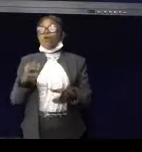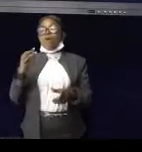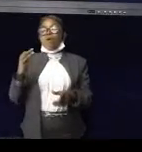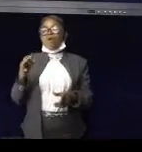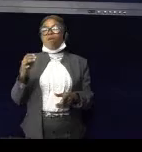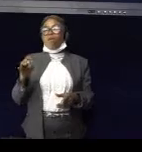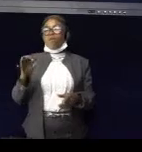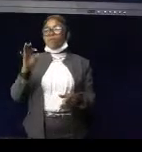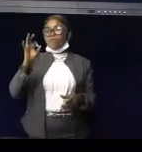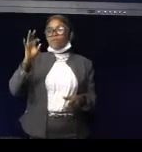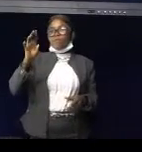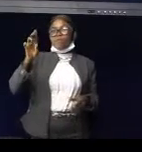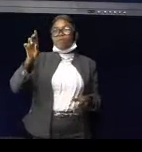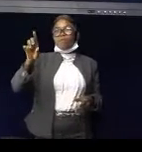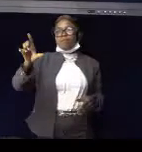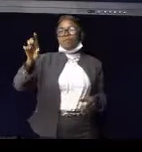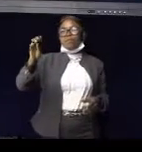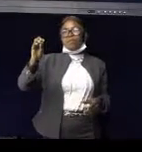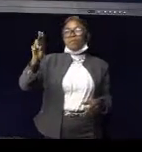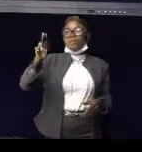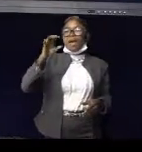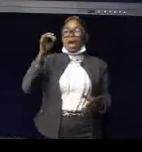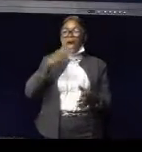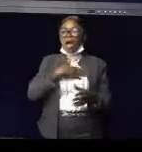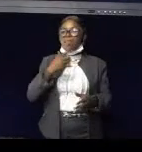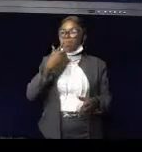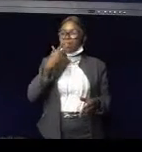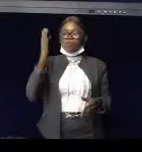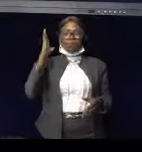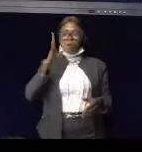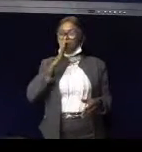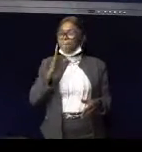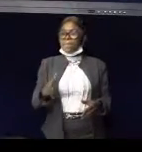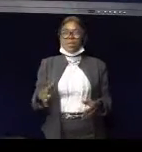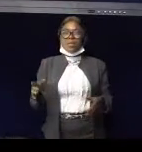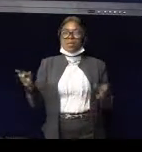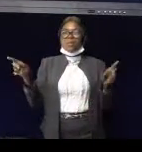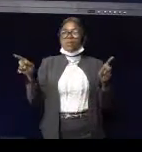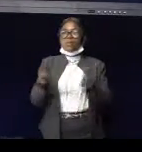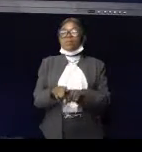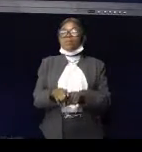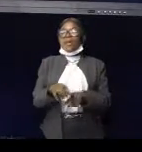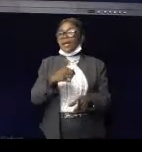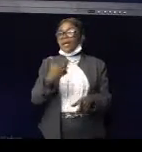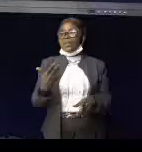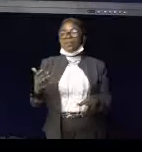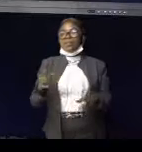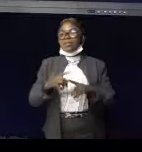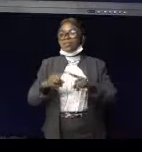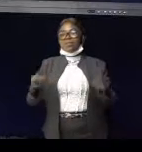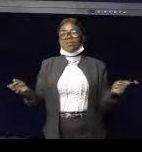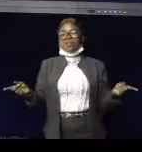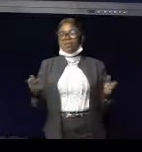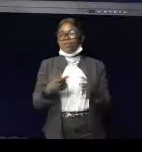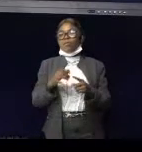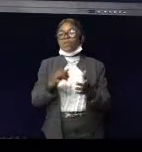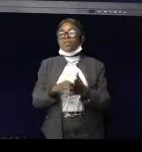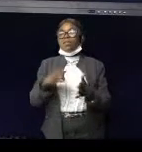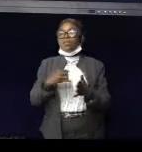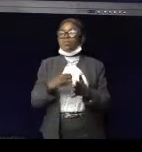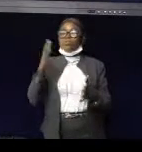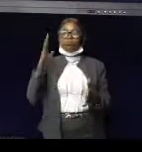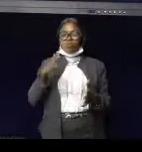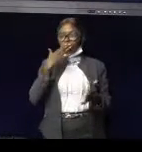parts of flour. Okay, and the taste will be the same. Anything other than that, it's going to taste